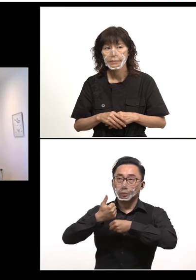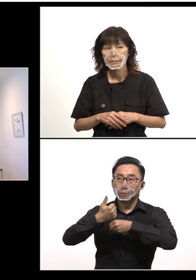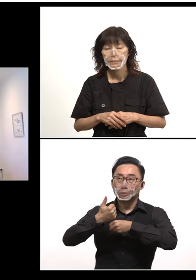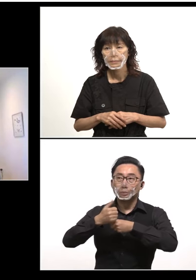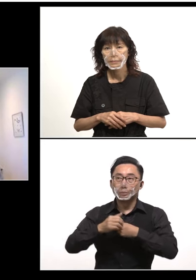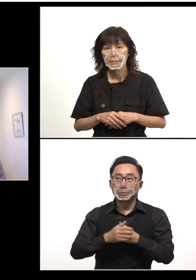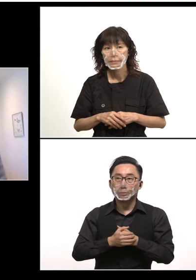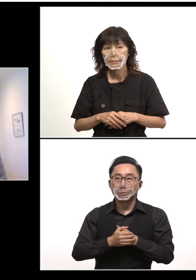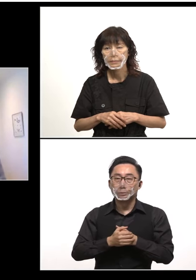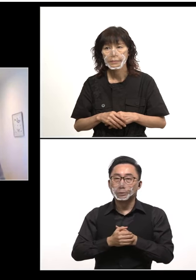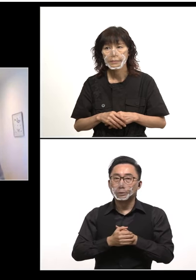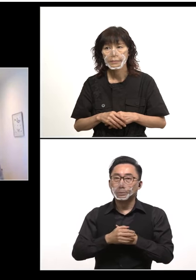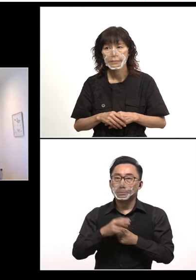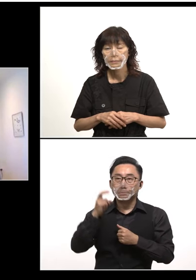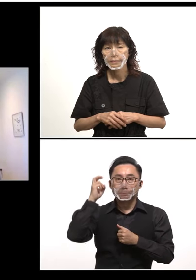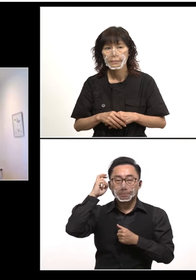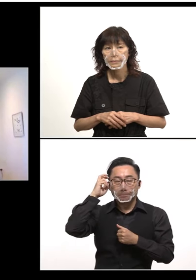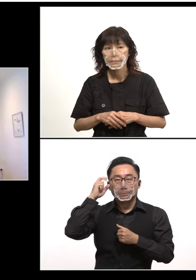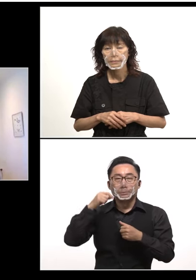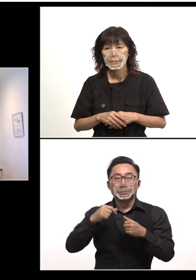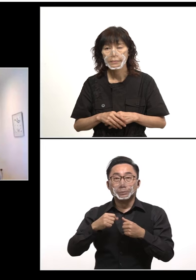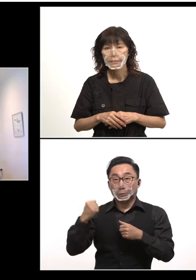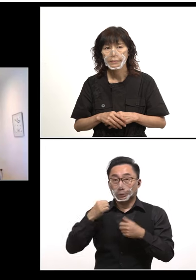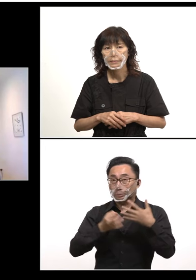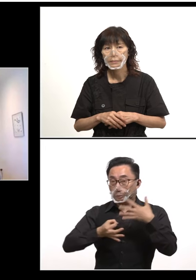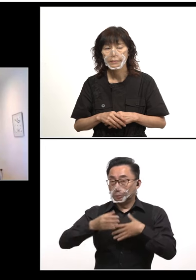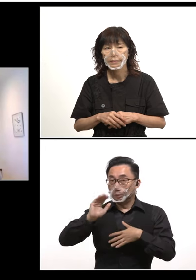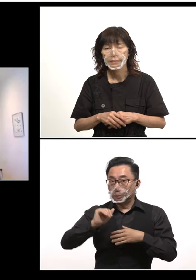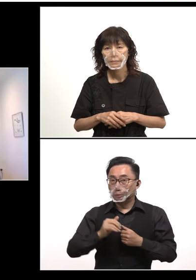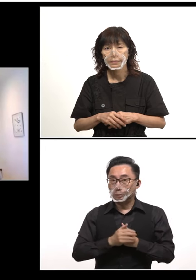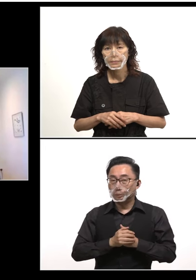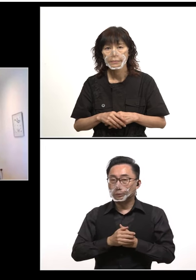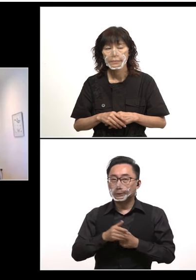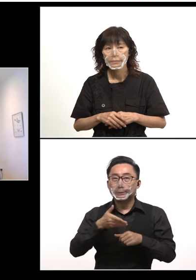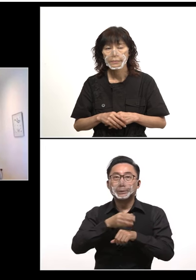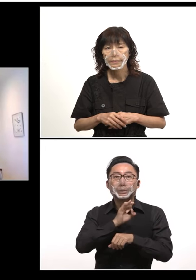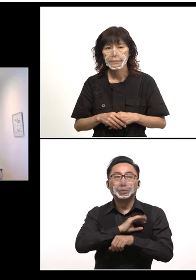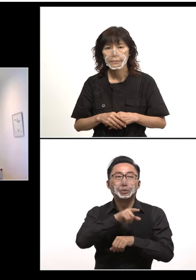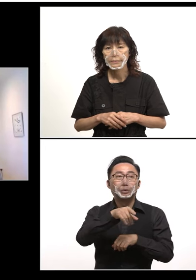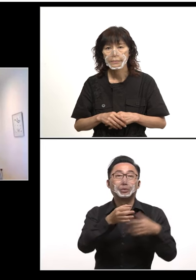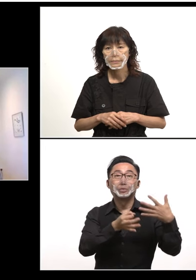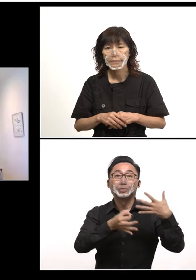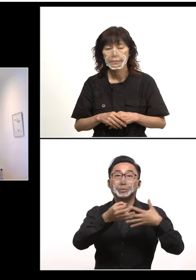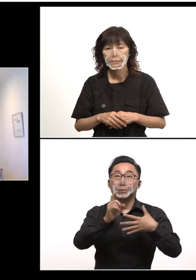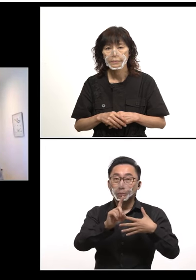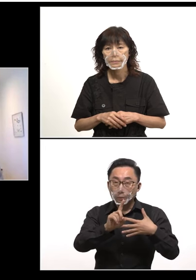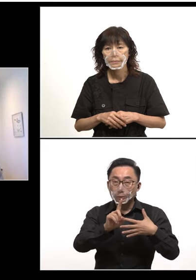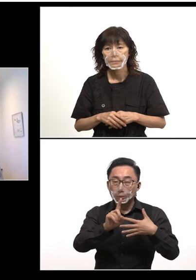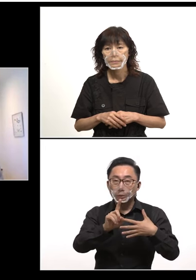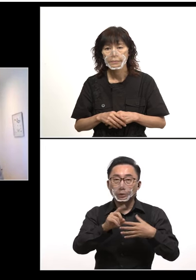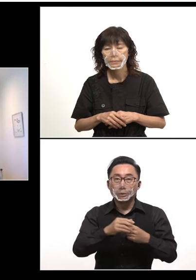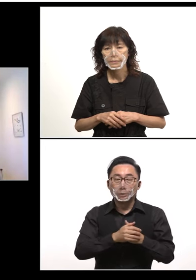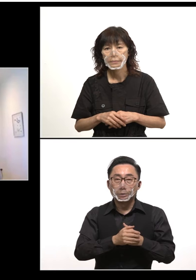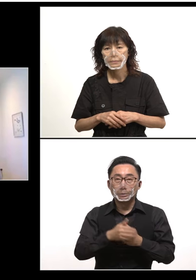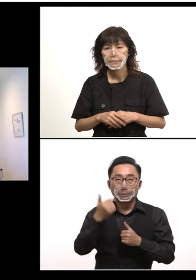progress as people, as groups, as societies. And that's my biggest takeaway. And that's also my hope for